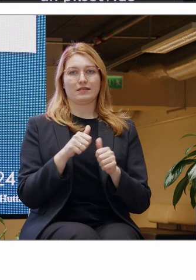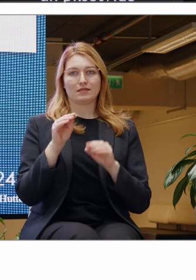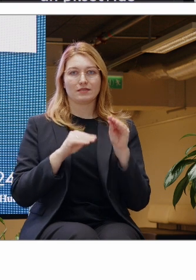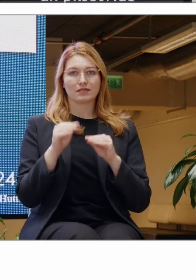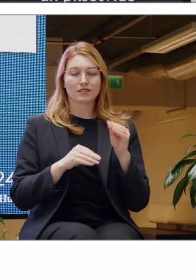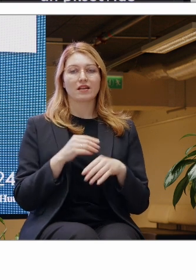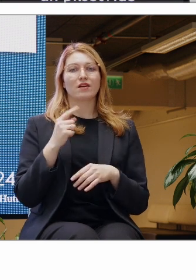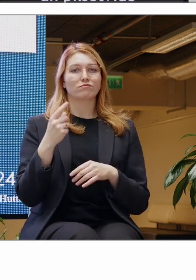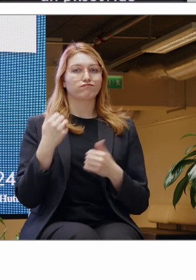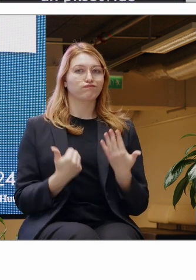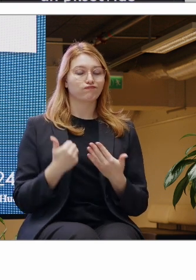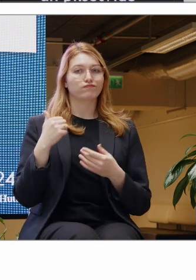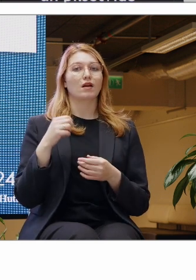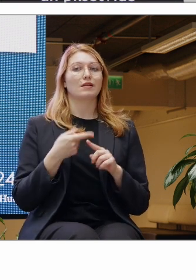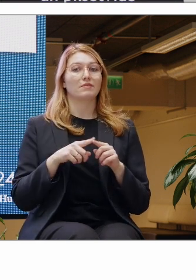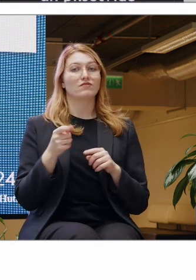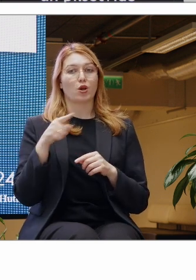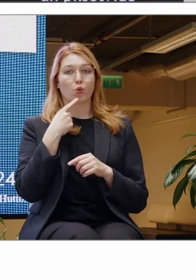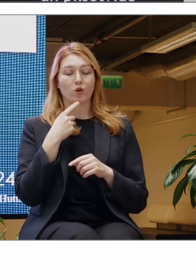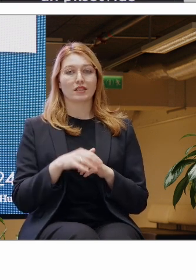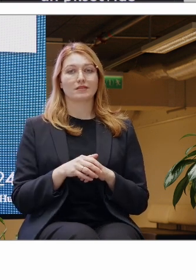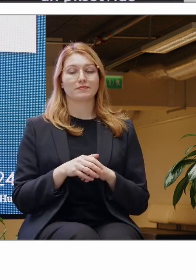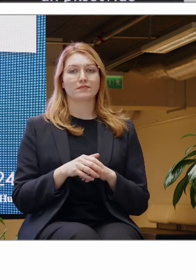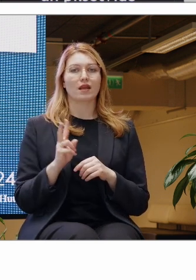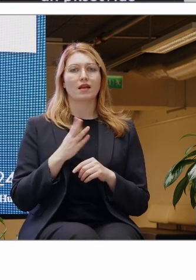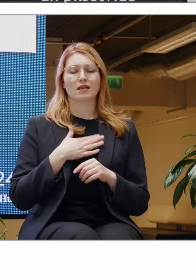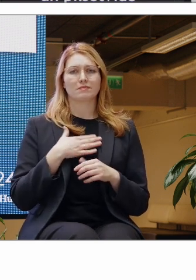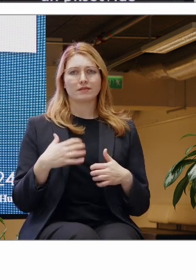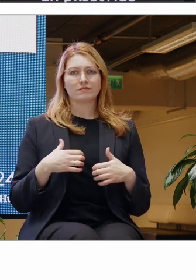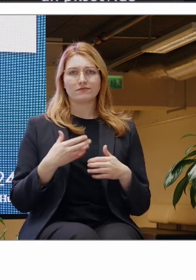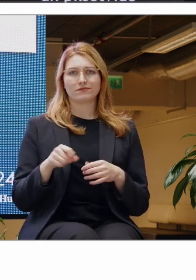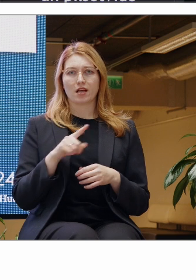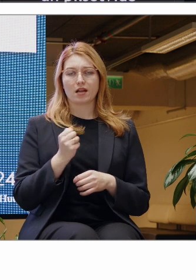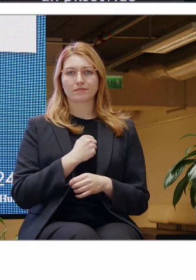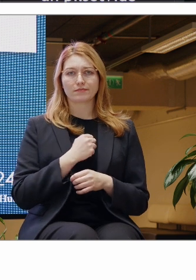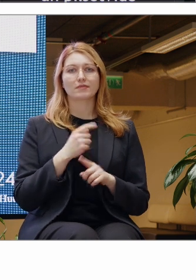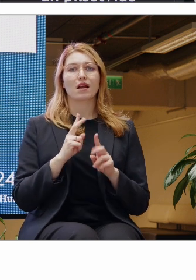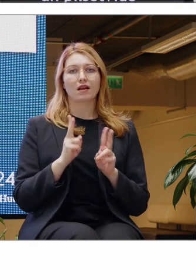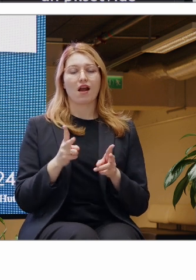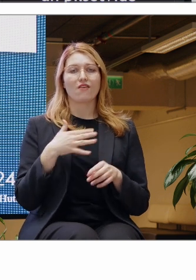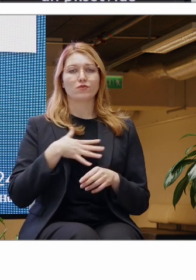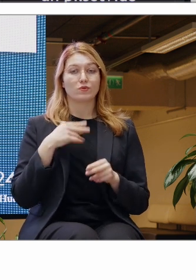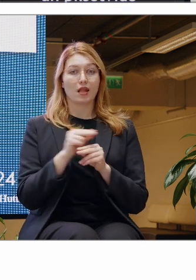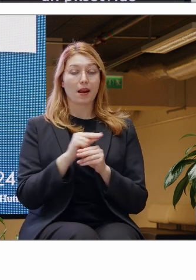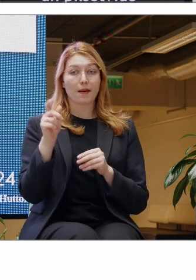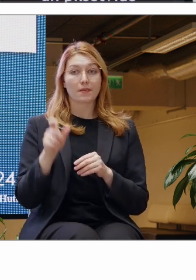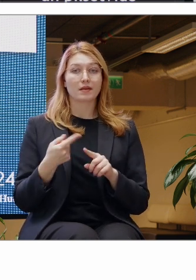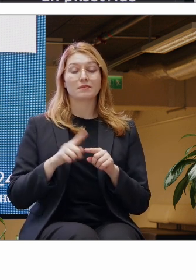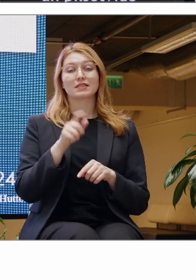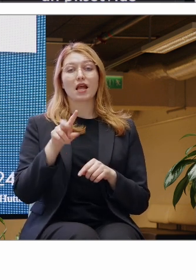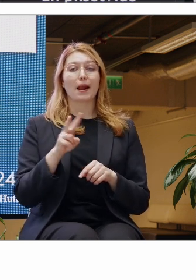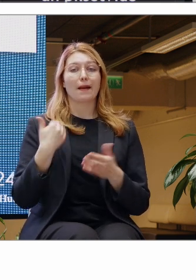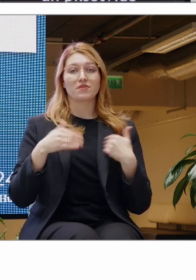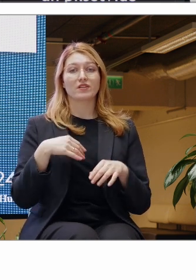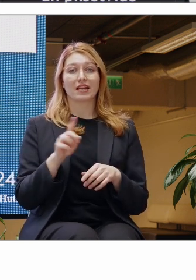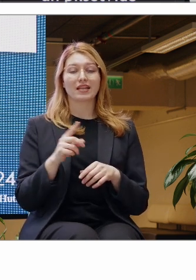of us, and I'm going to talk a lot more about that. What scares me most, and what I've seen as a physiotherapist, is that people with disabilities have